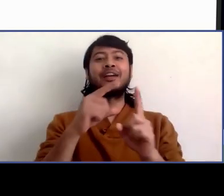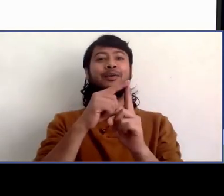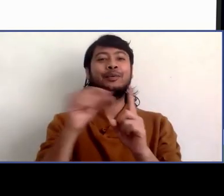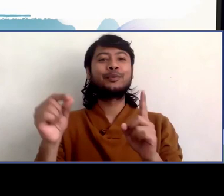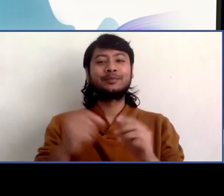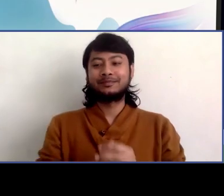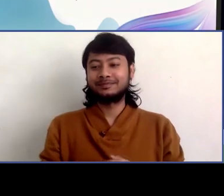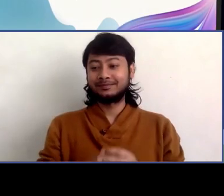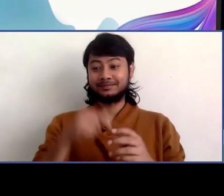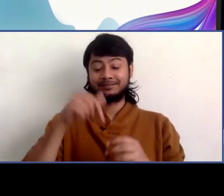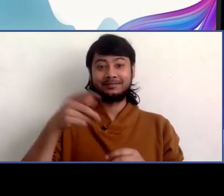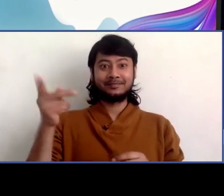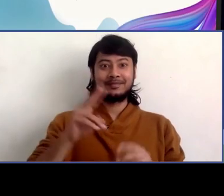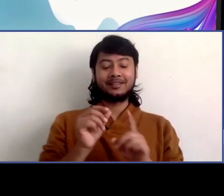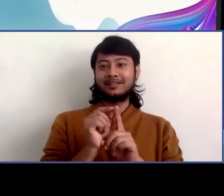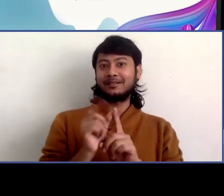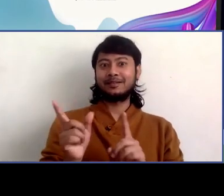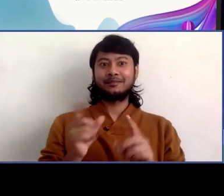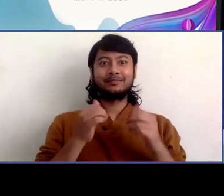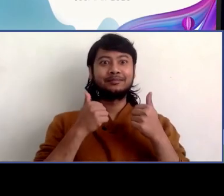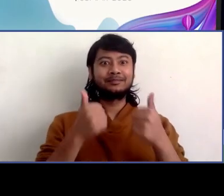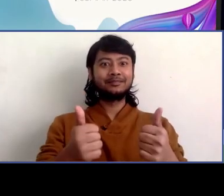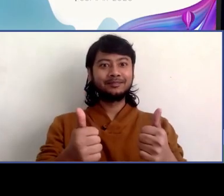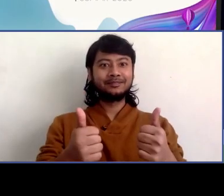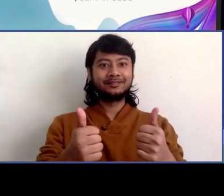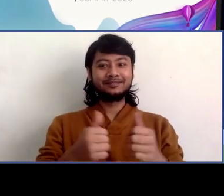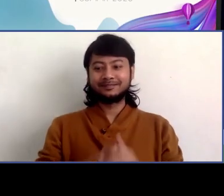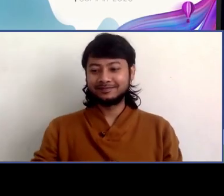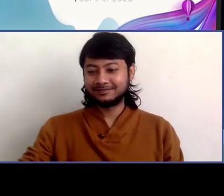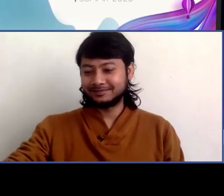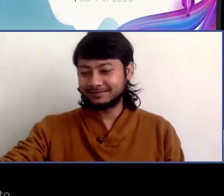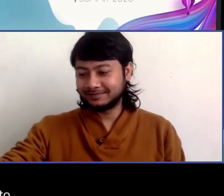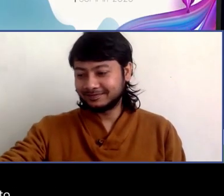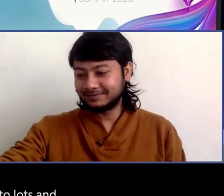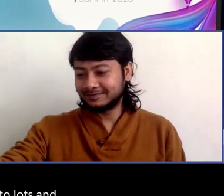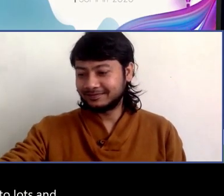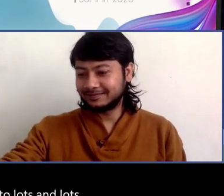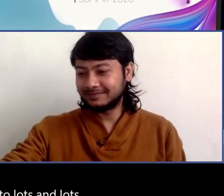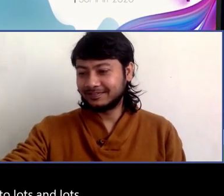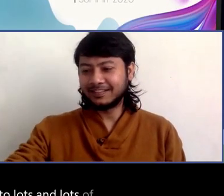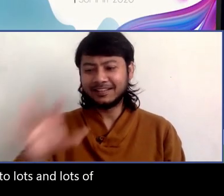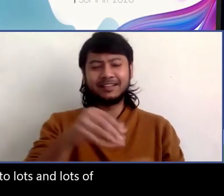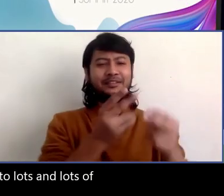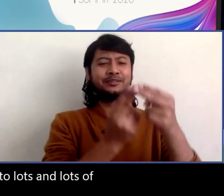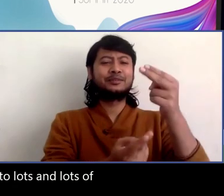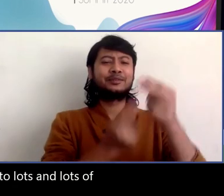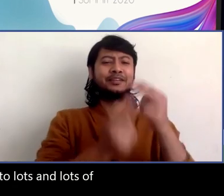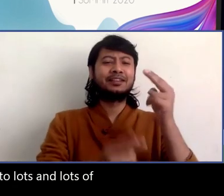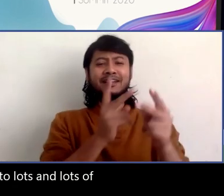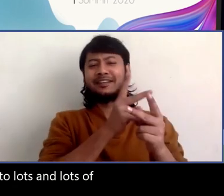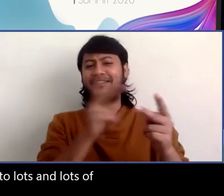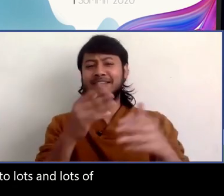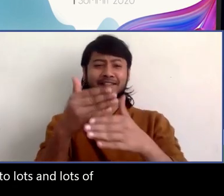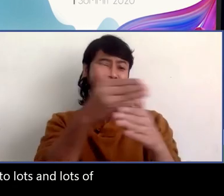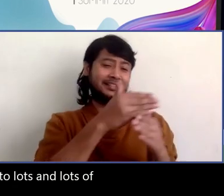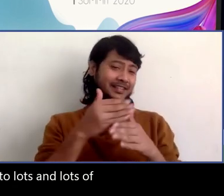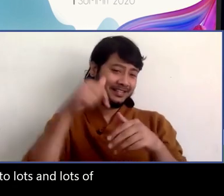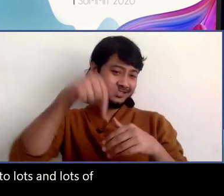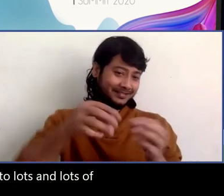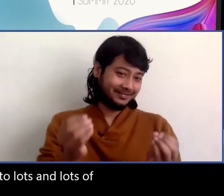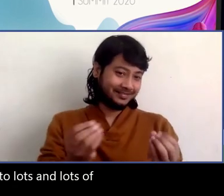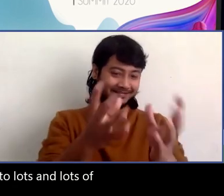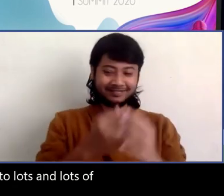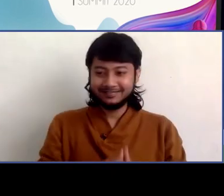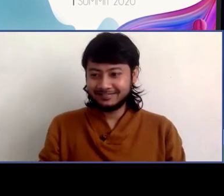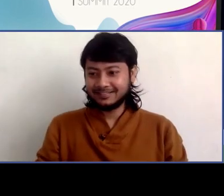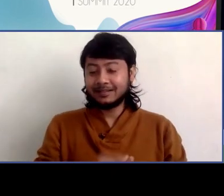to spend the next few minutes listening to lots and lots of stories. But before that, I'm going to ask you one other question. Did you have